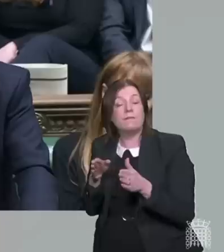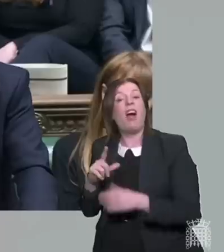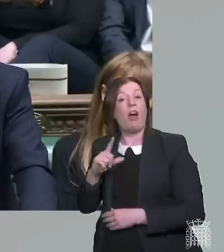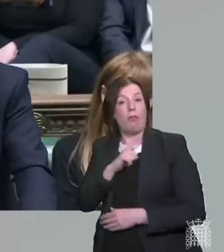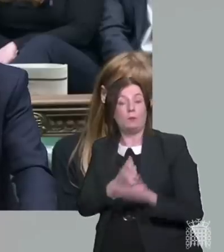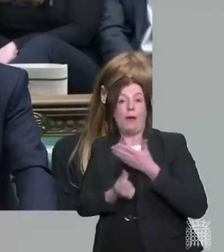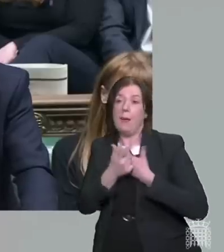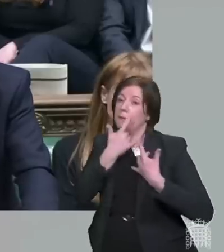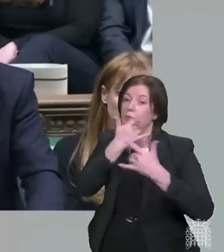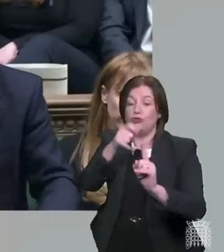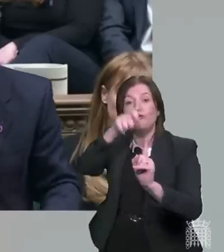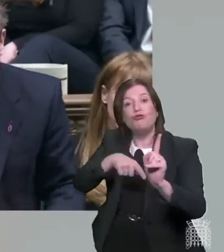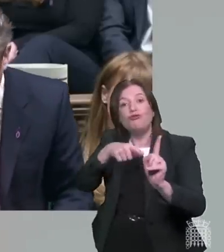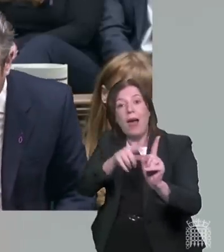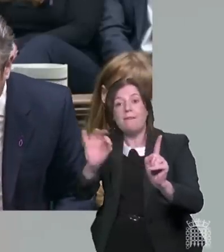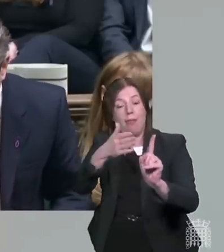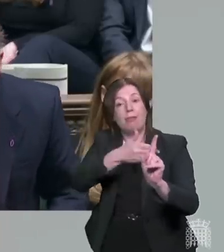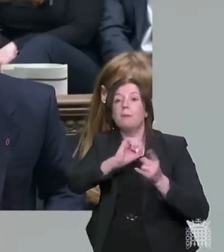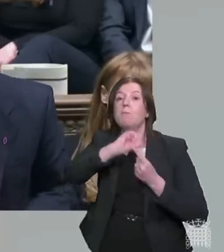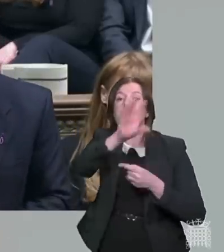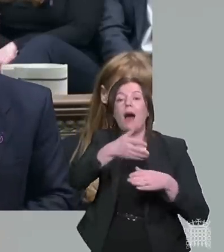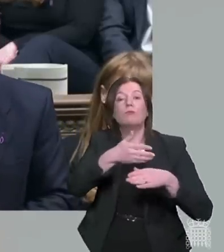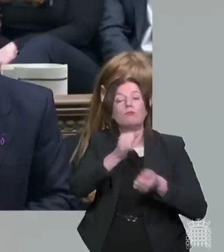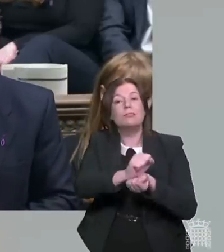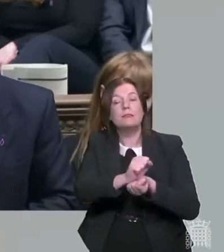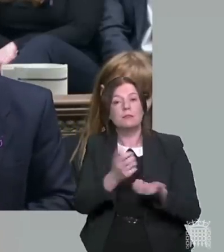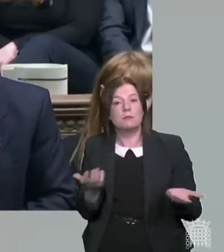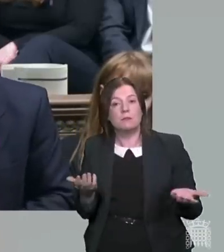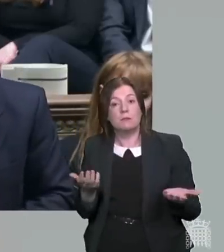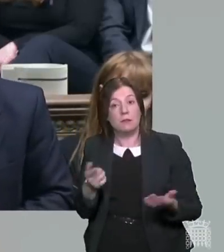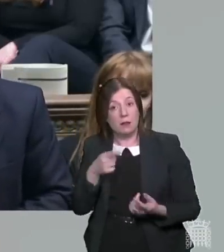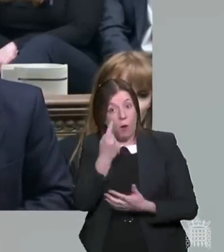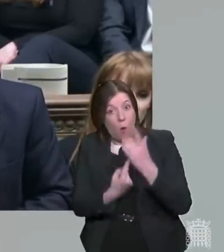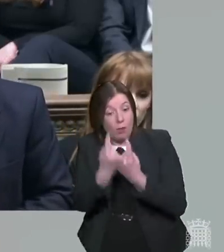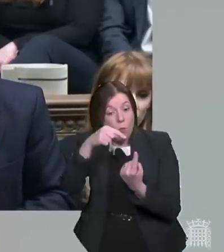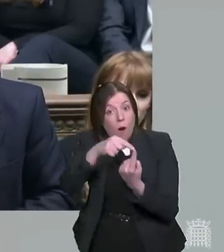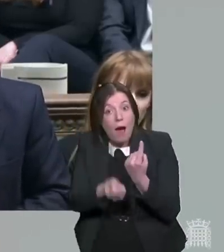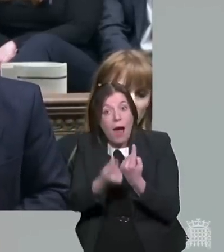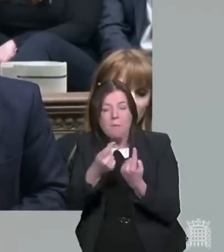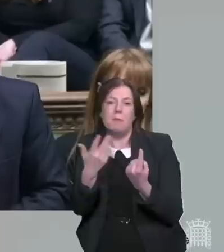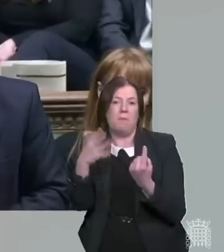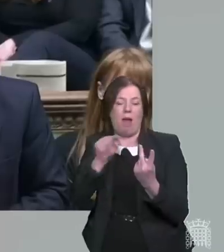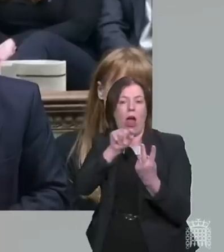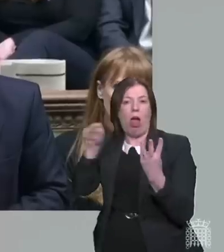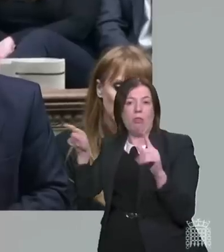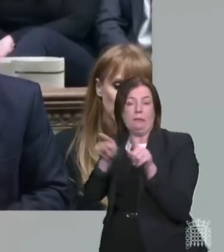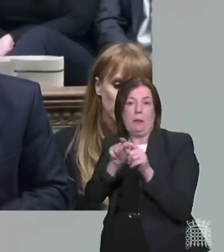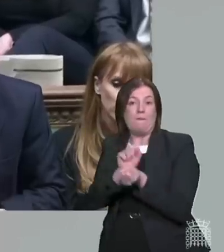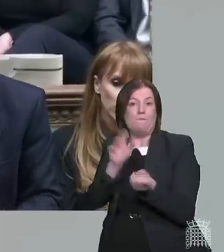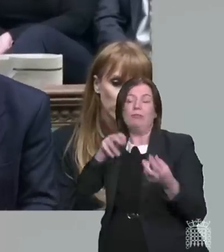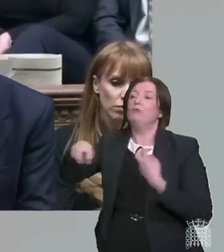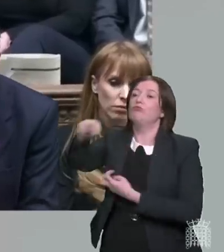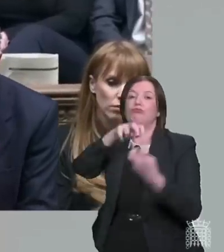fatal failures. And it makes absolutely clear this was not a one-off. As the report says, these